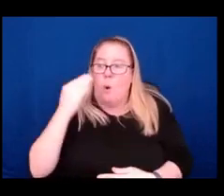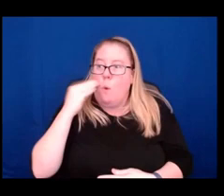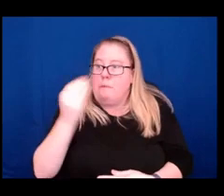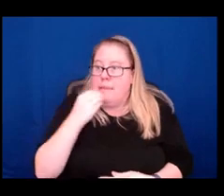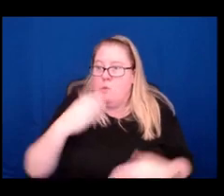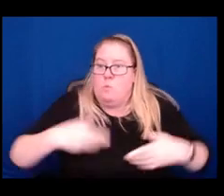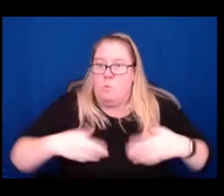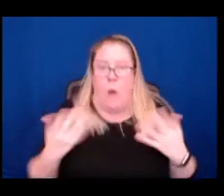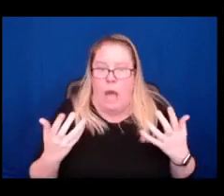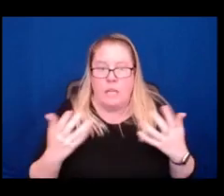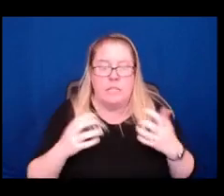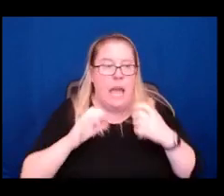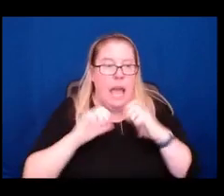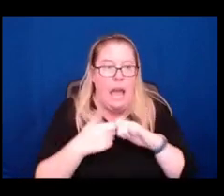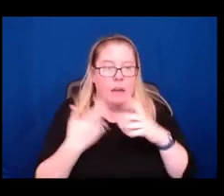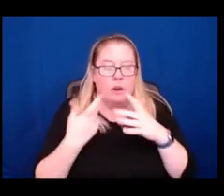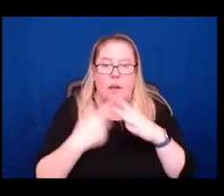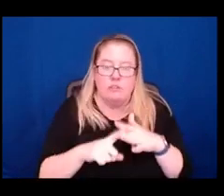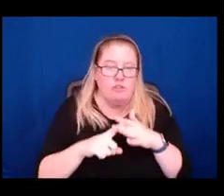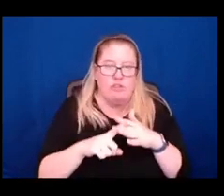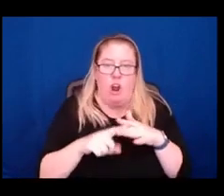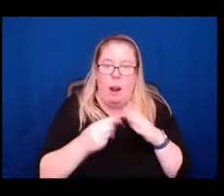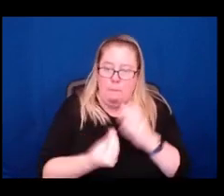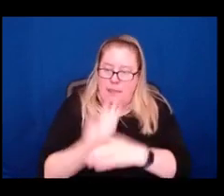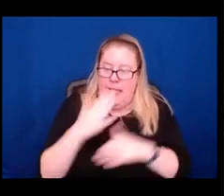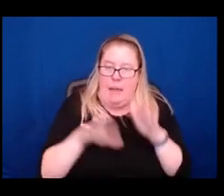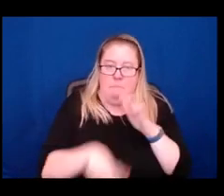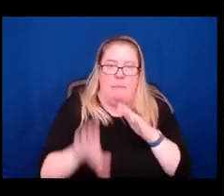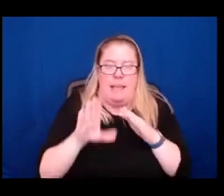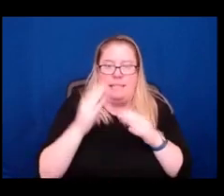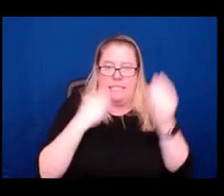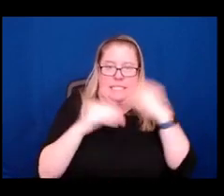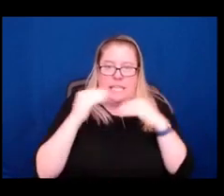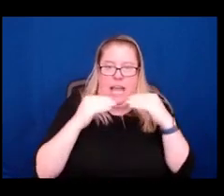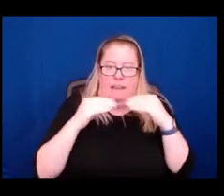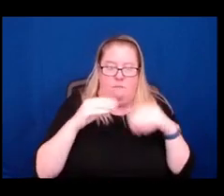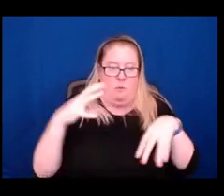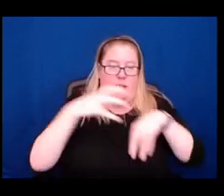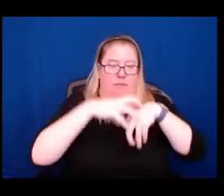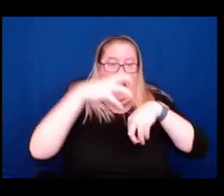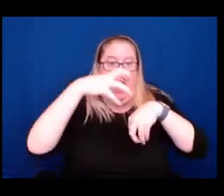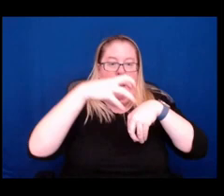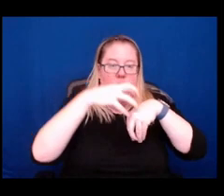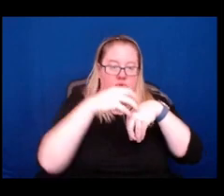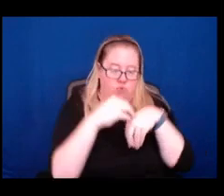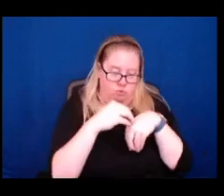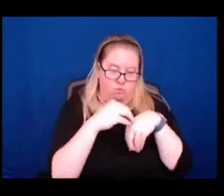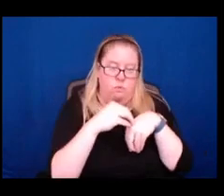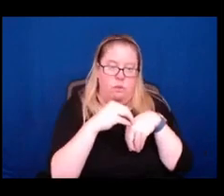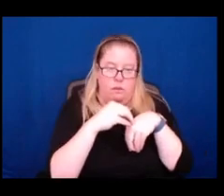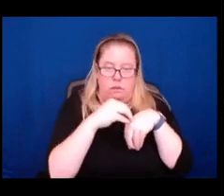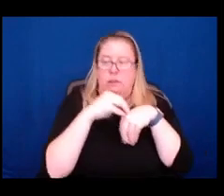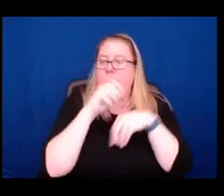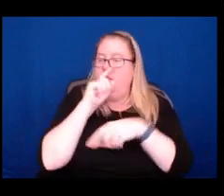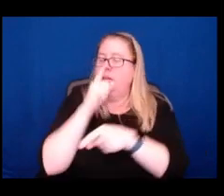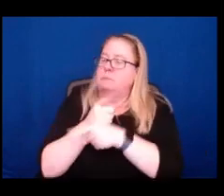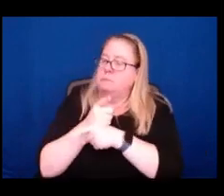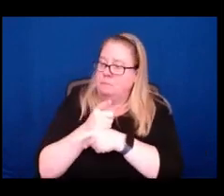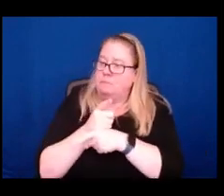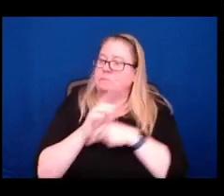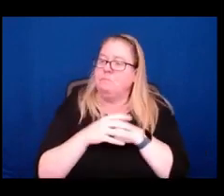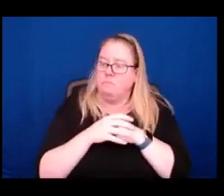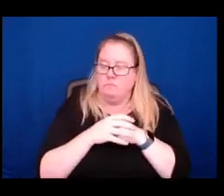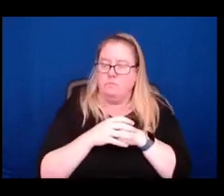eat? And how do I start a plant-based diet to shrink these fibroids? Yes, absolutely. I love it. And that